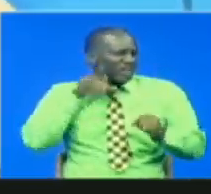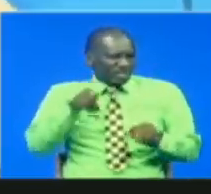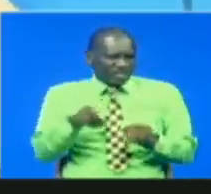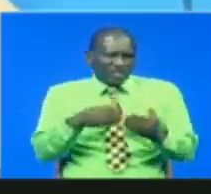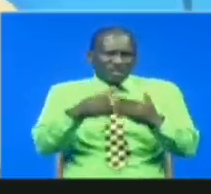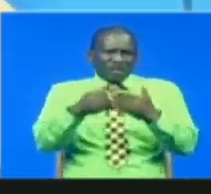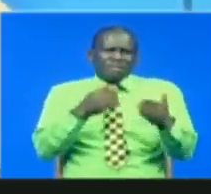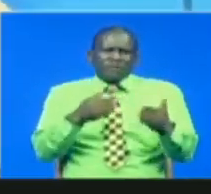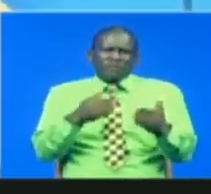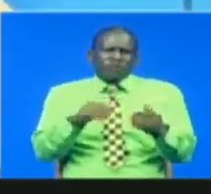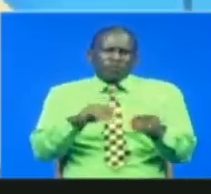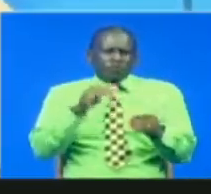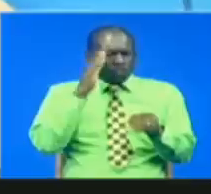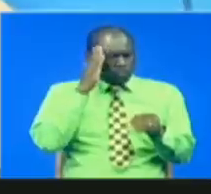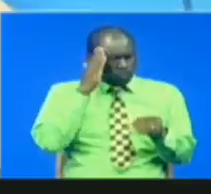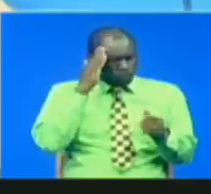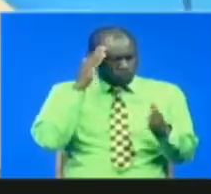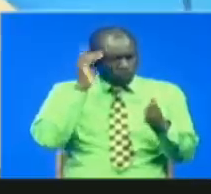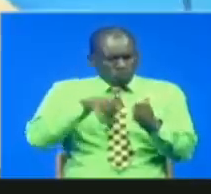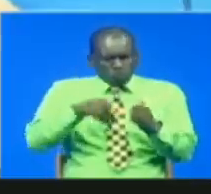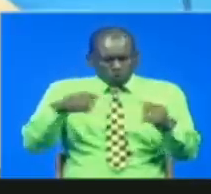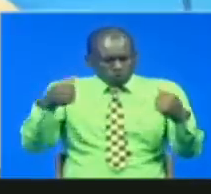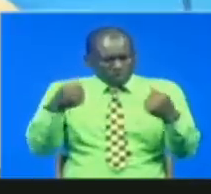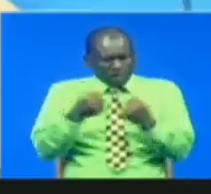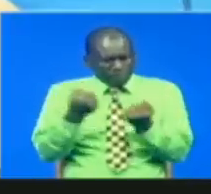even ponder or reason what it was,